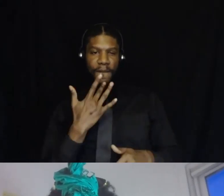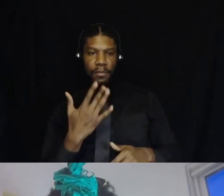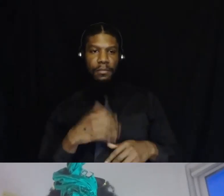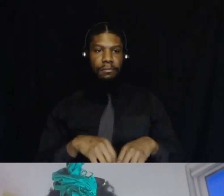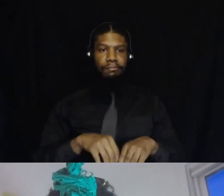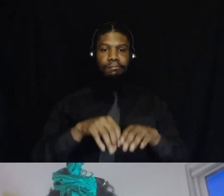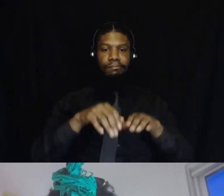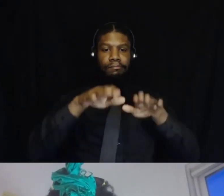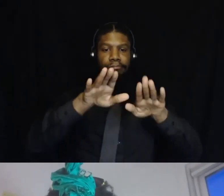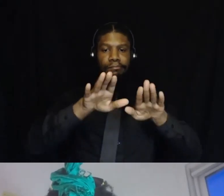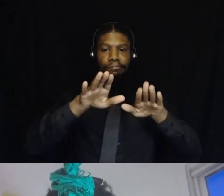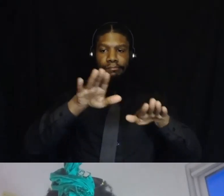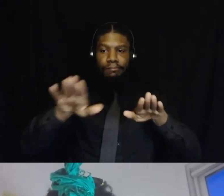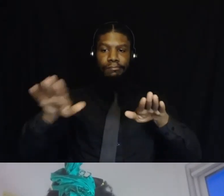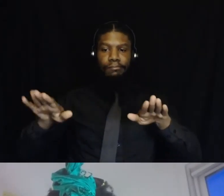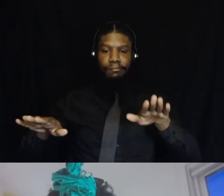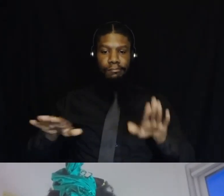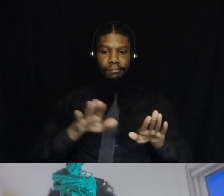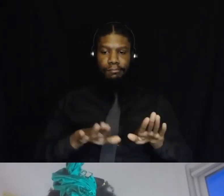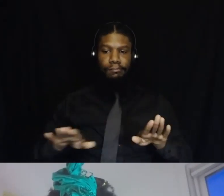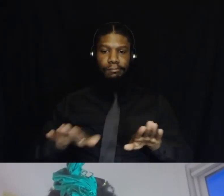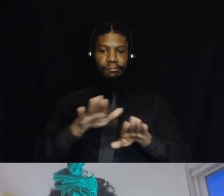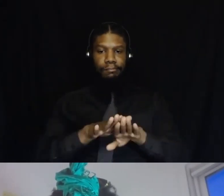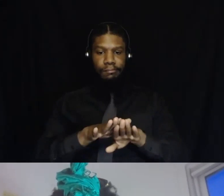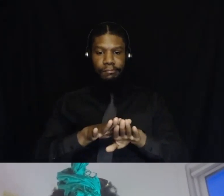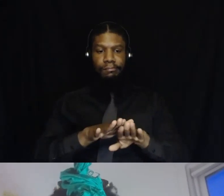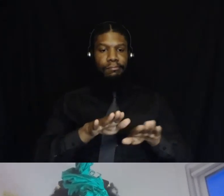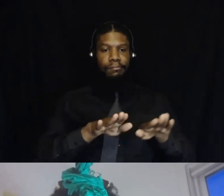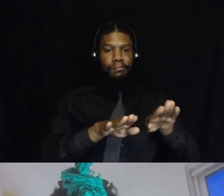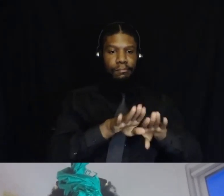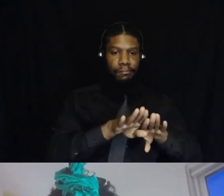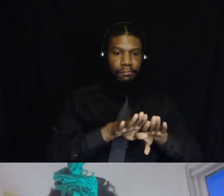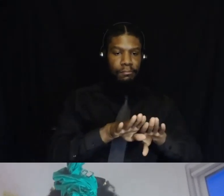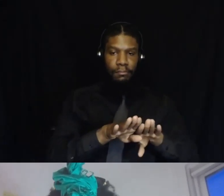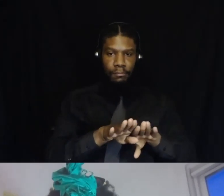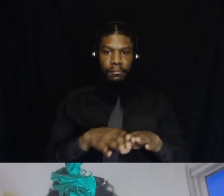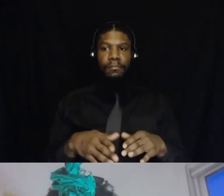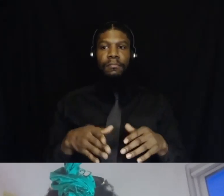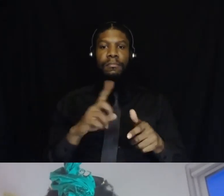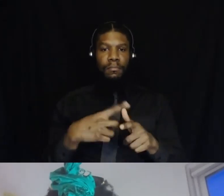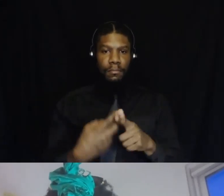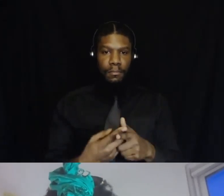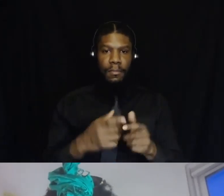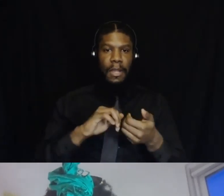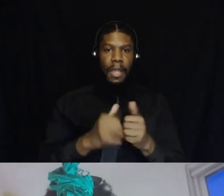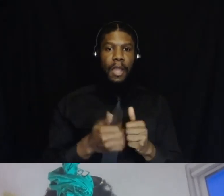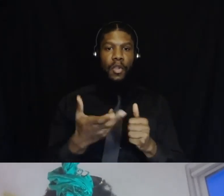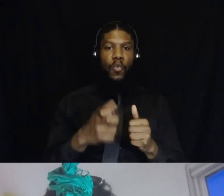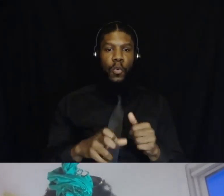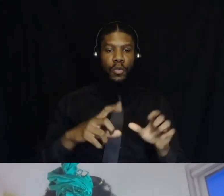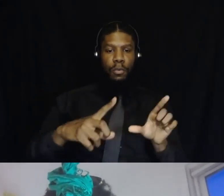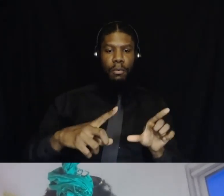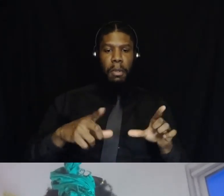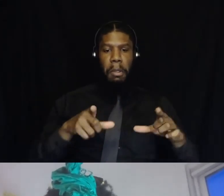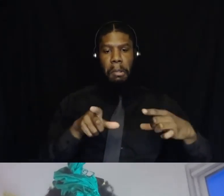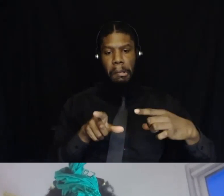you can then think about now, I guess, positioning it exactly. And then you're gonna, after you